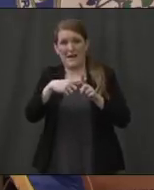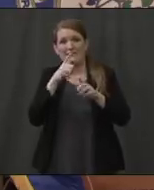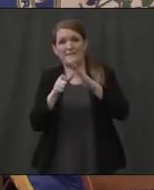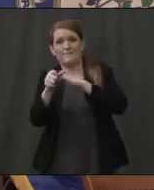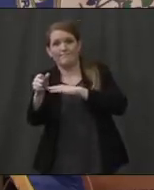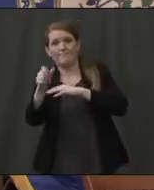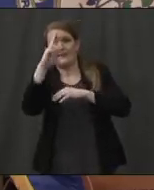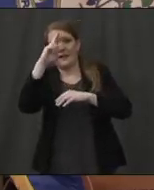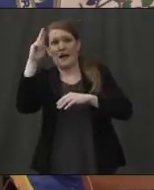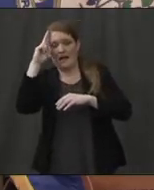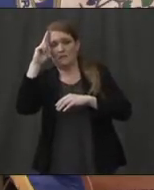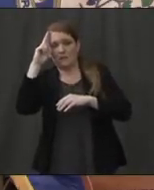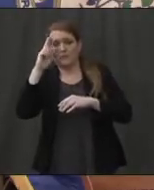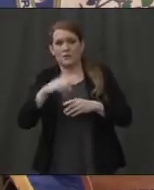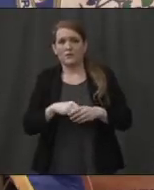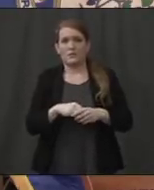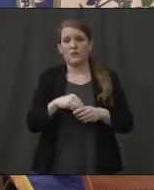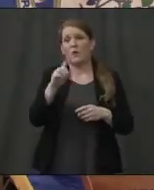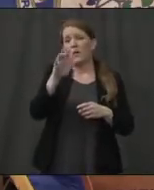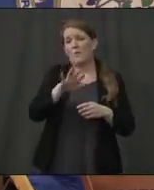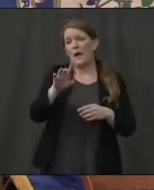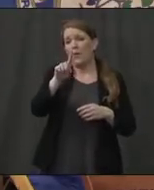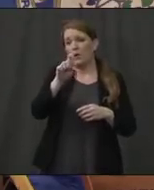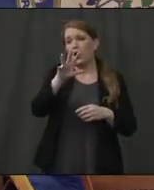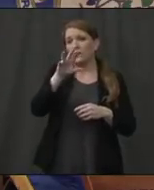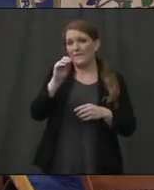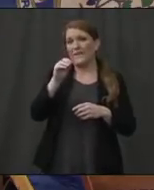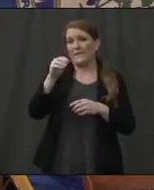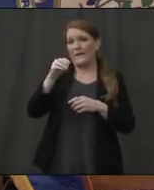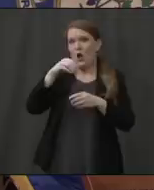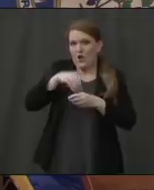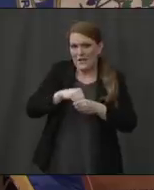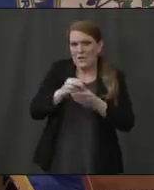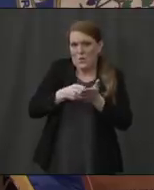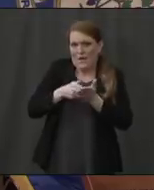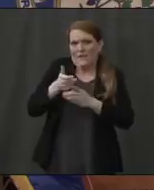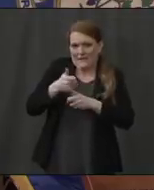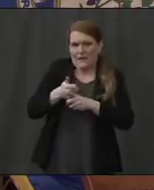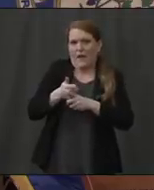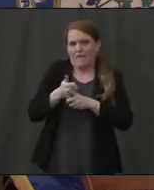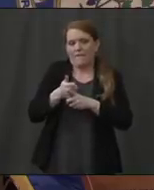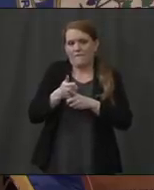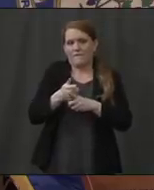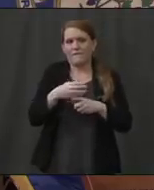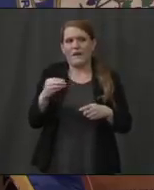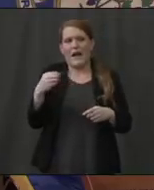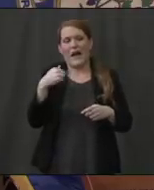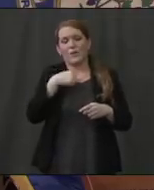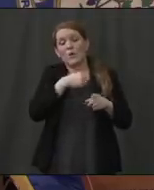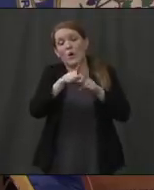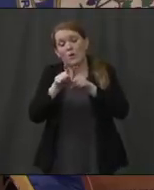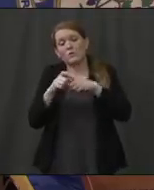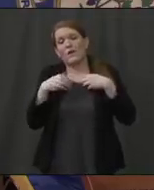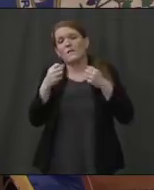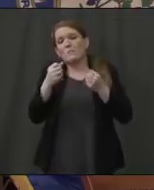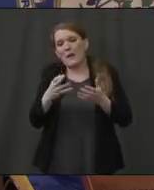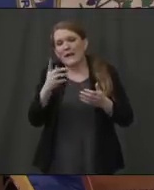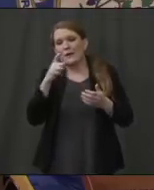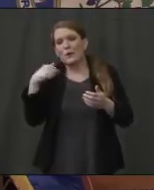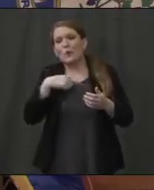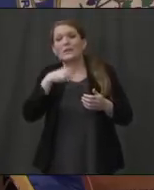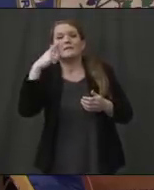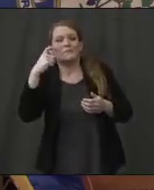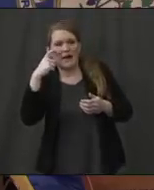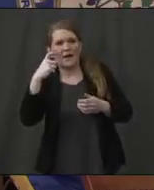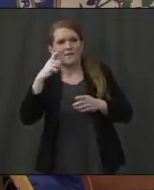over 150 of them are in New Haven. And we have a number of suspected COVID positive